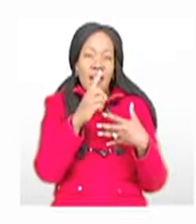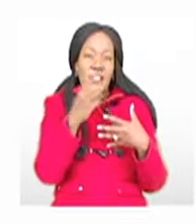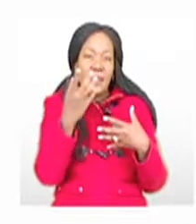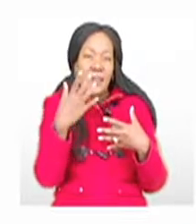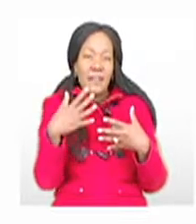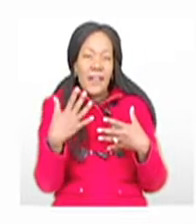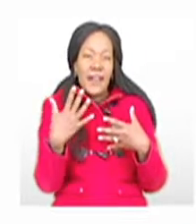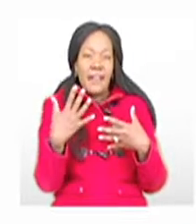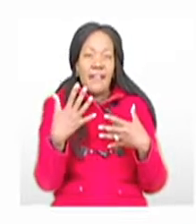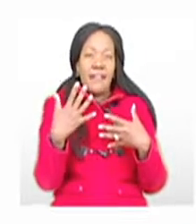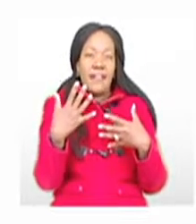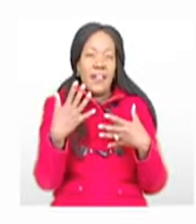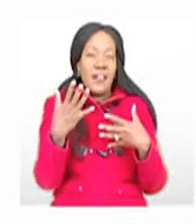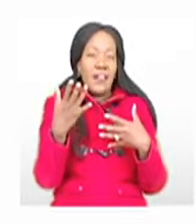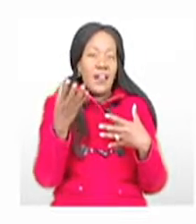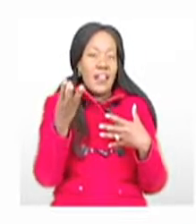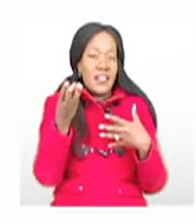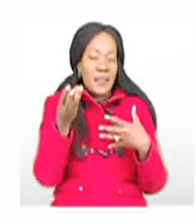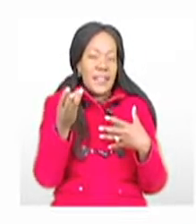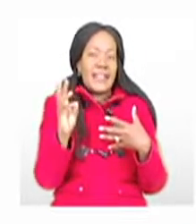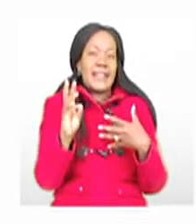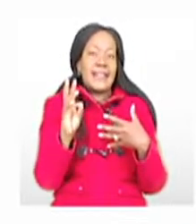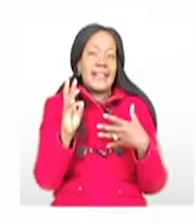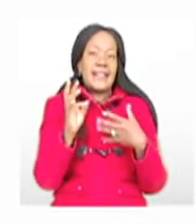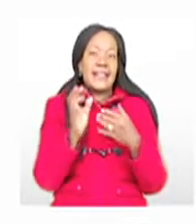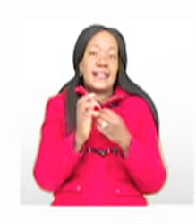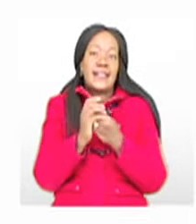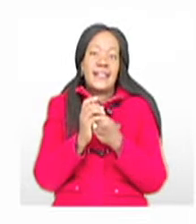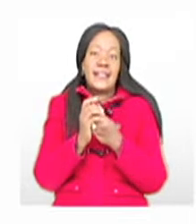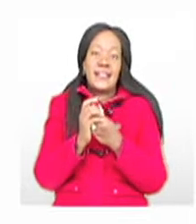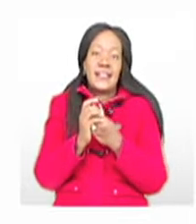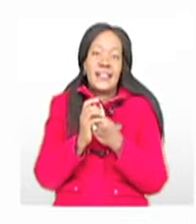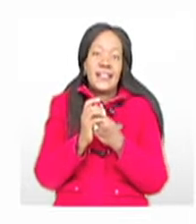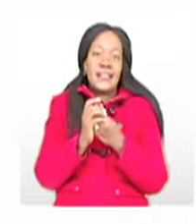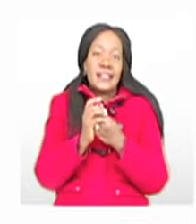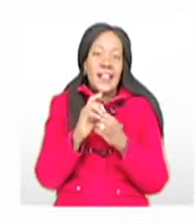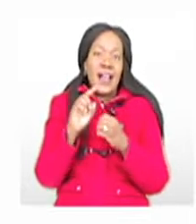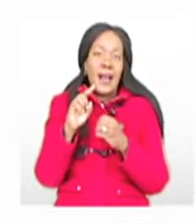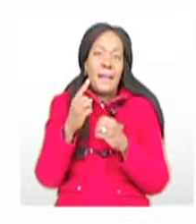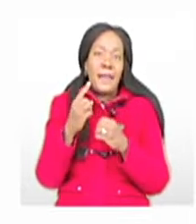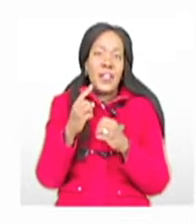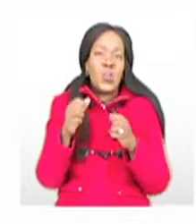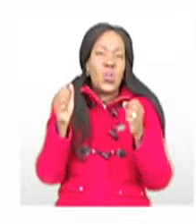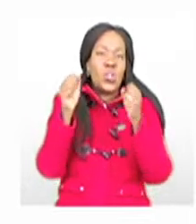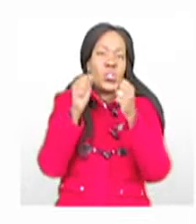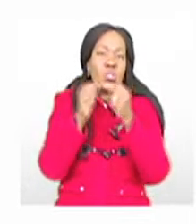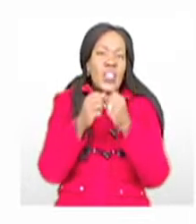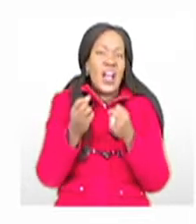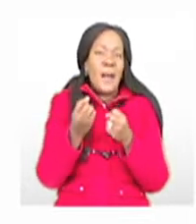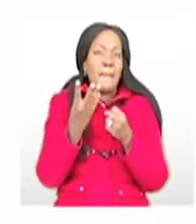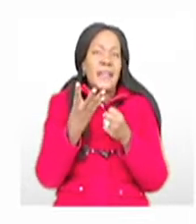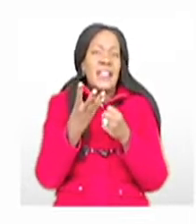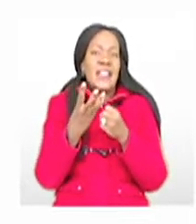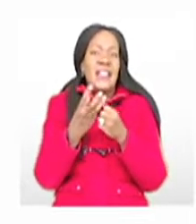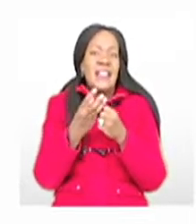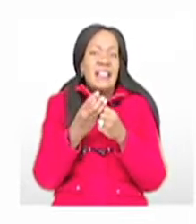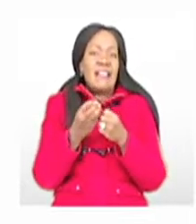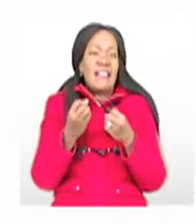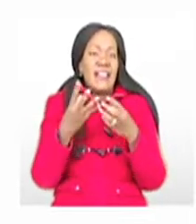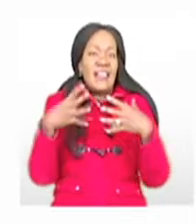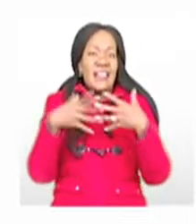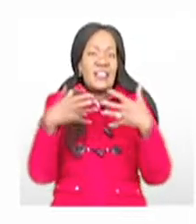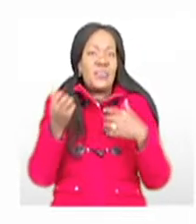5, there is number 6. But all together, how many gates are